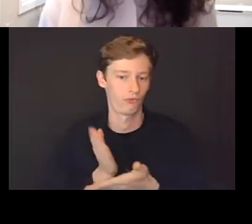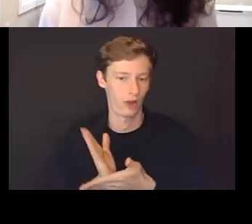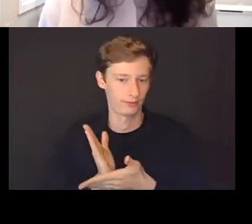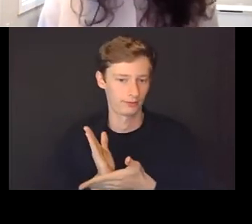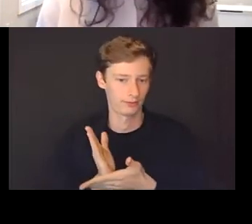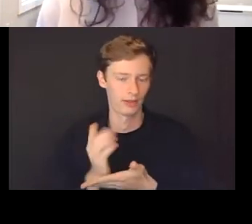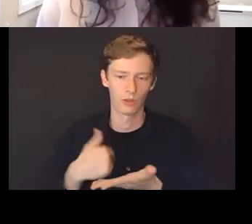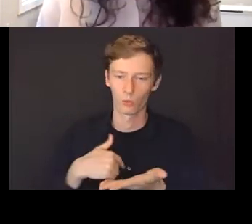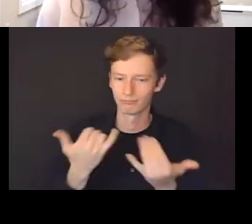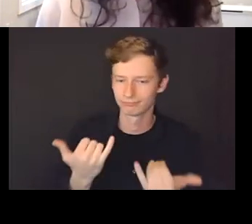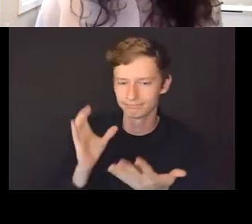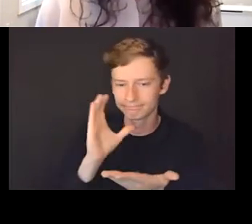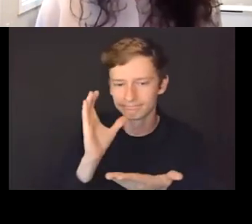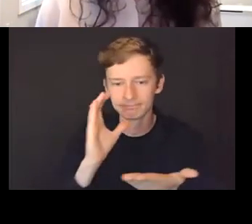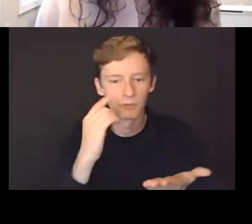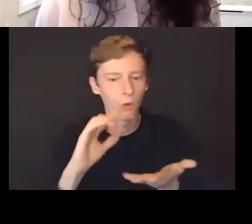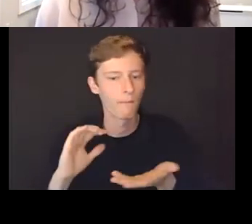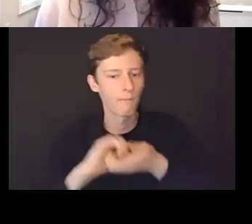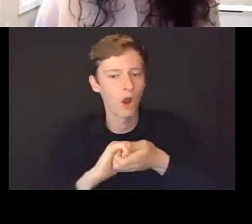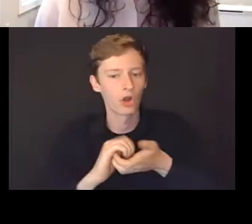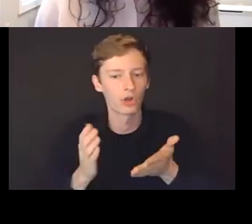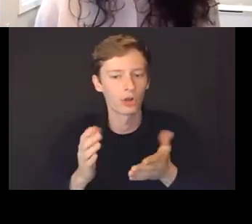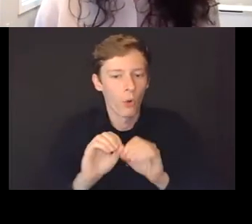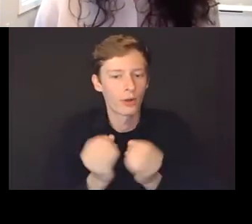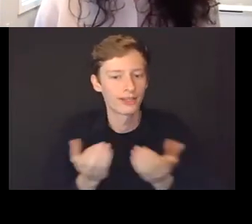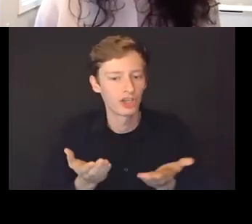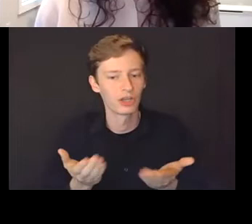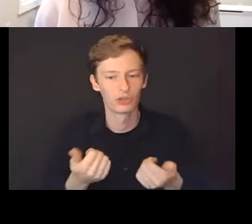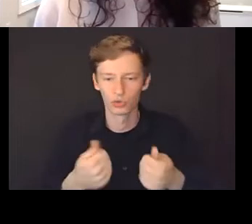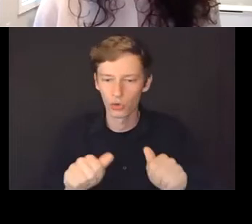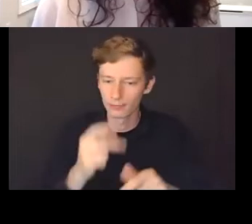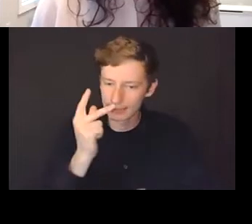Virginia to keep these protections for you.